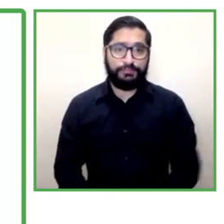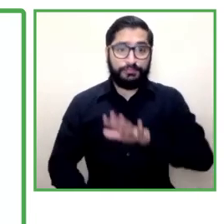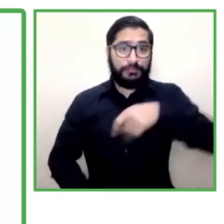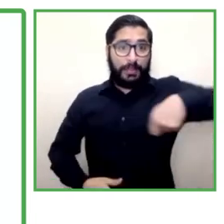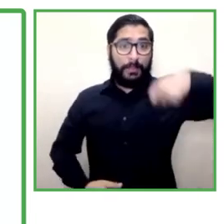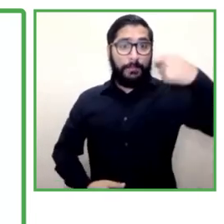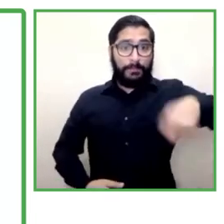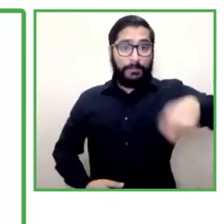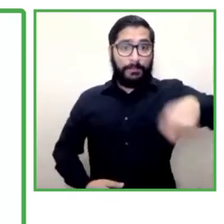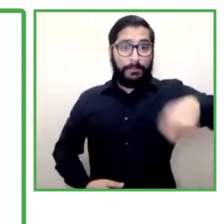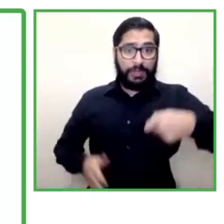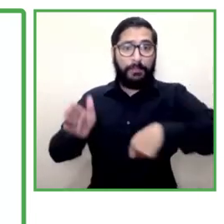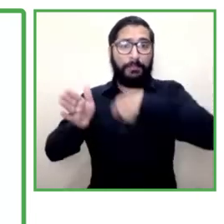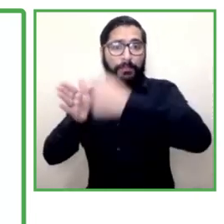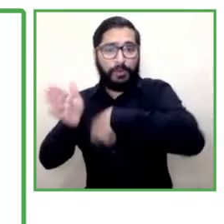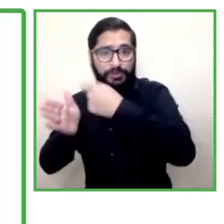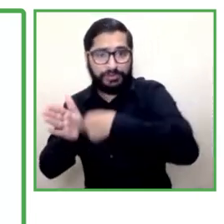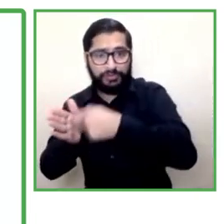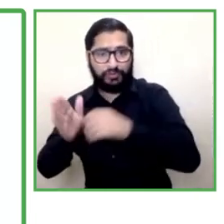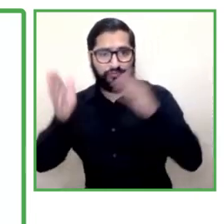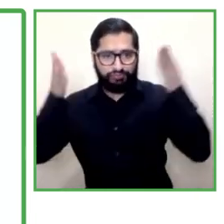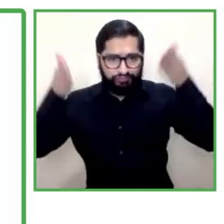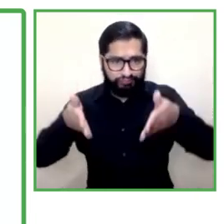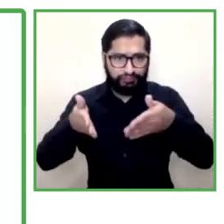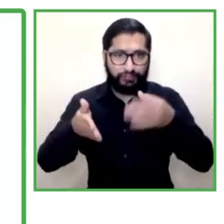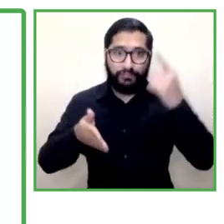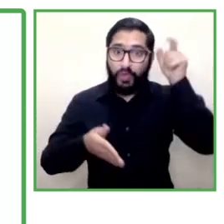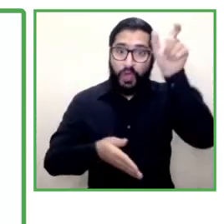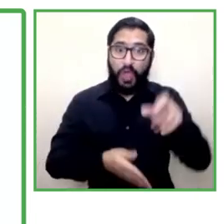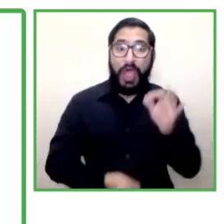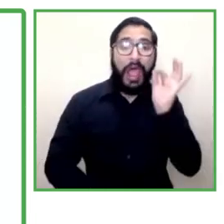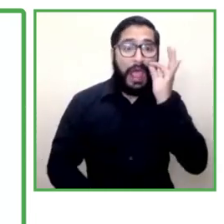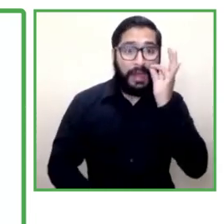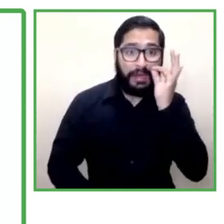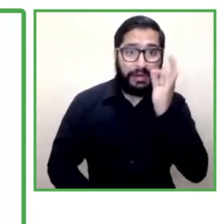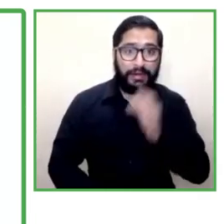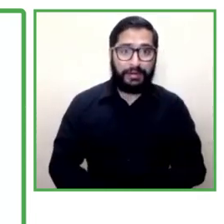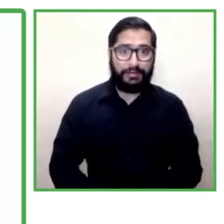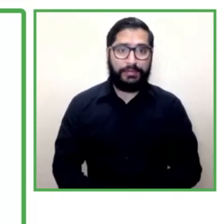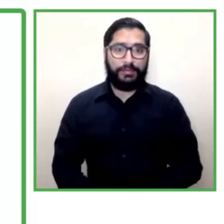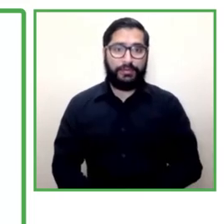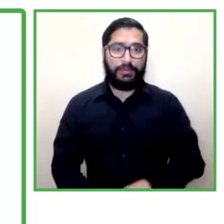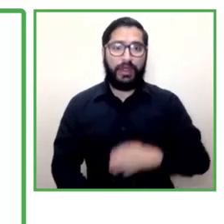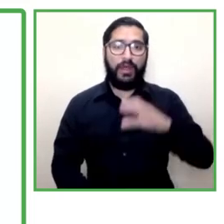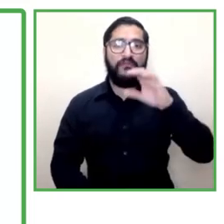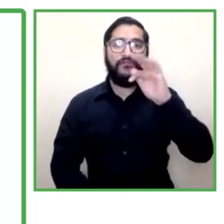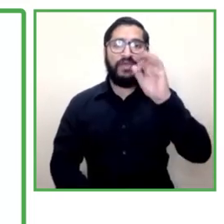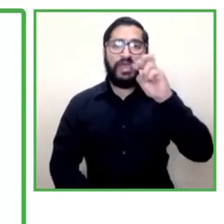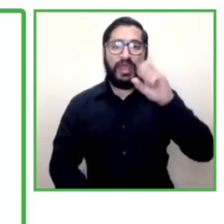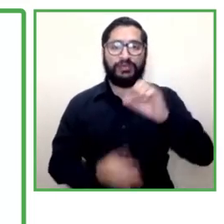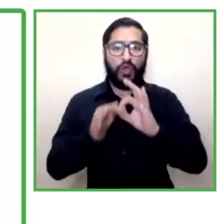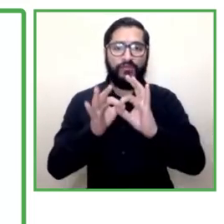creating special programs. I will leave you with Henry Mejía with FENASCOL.